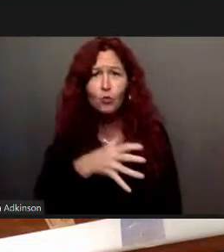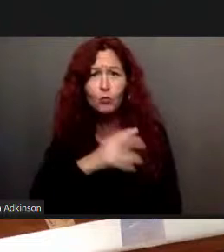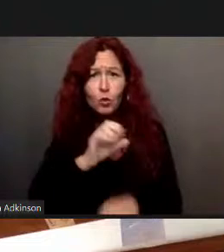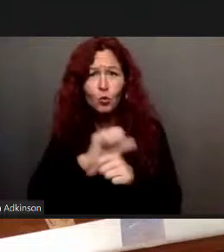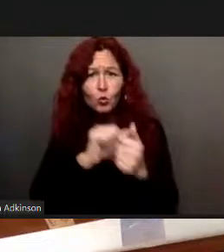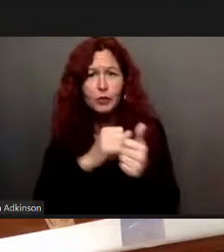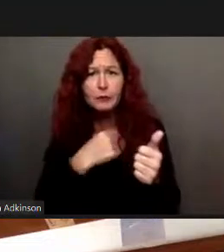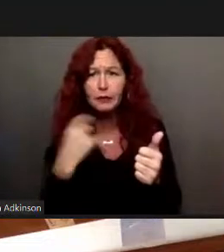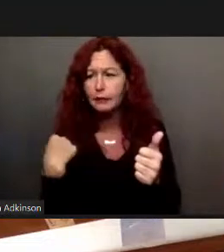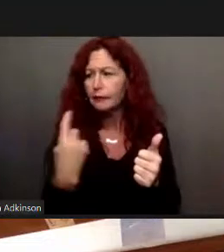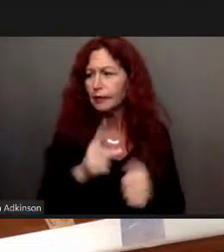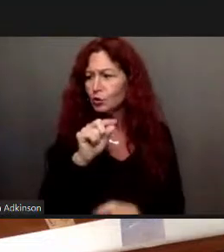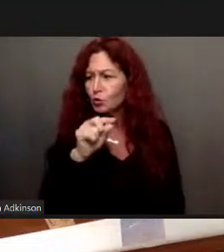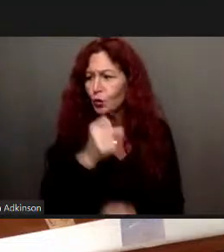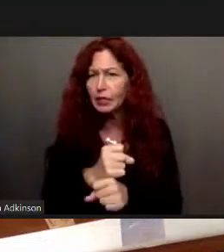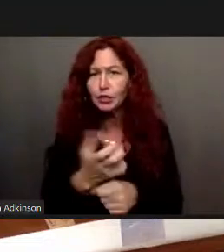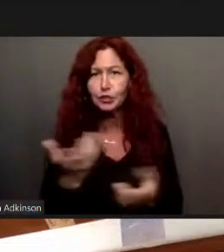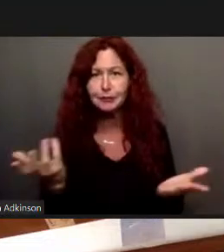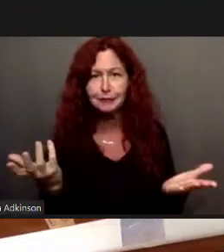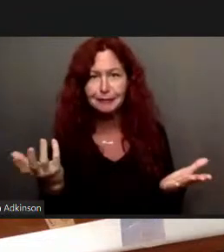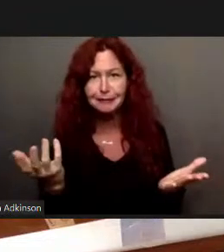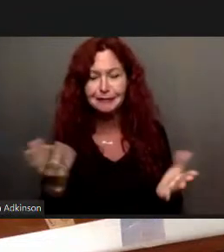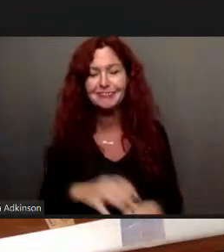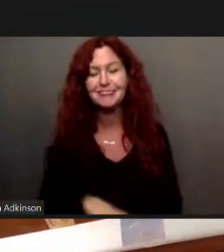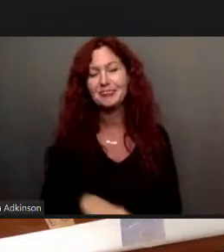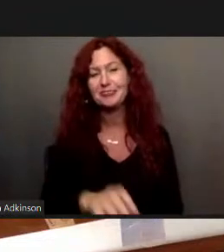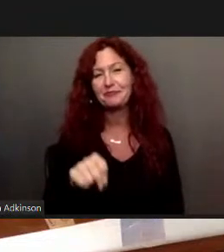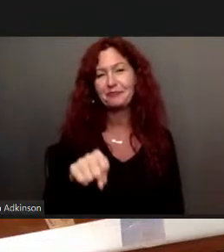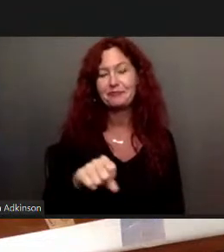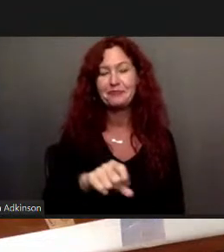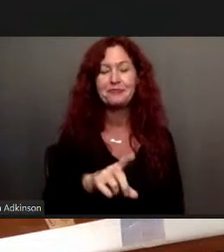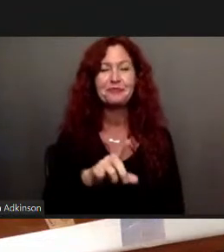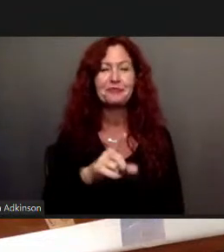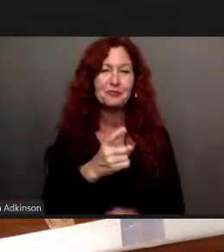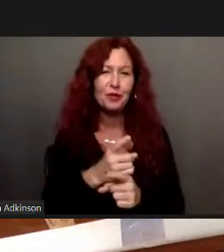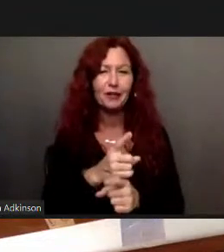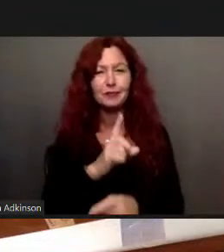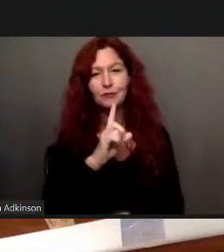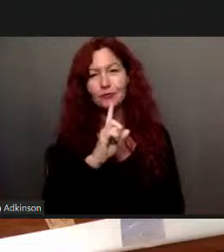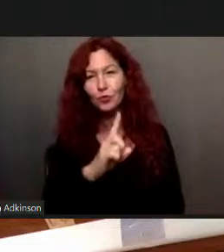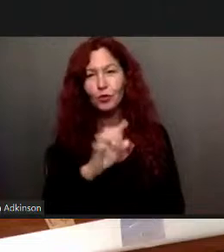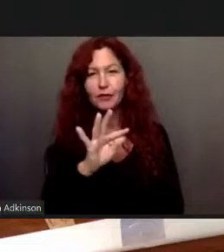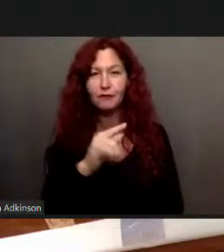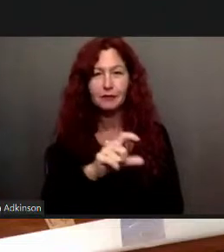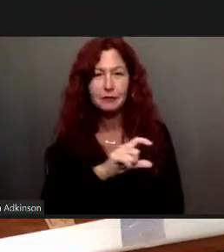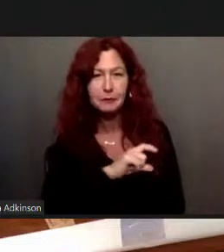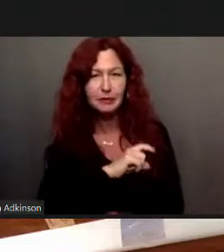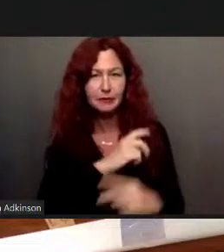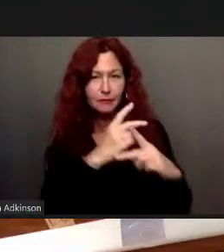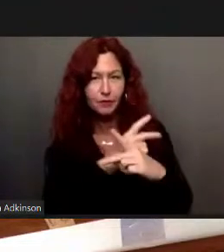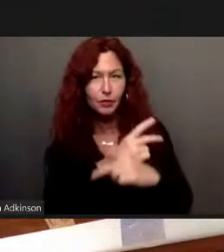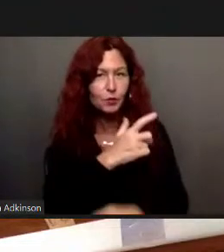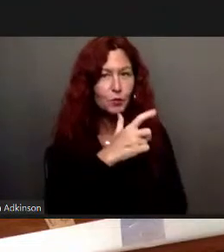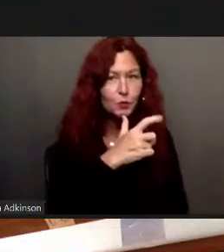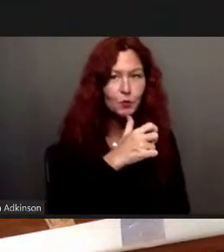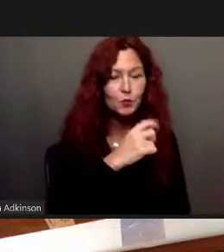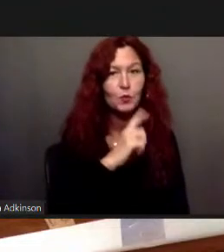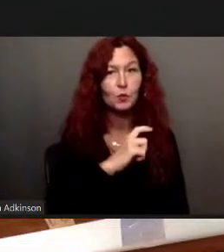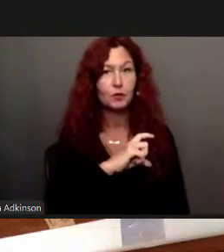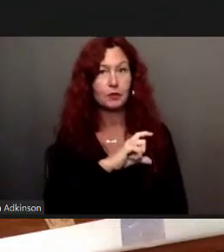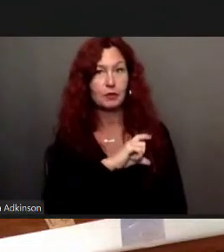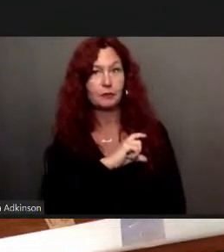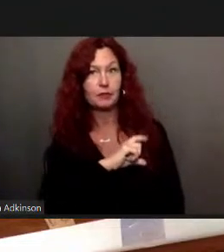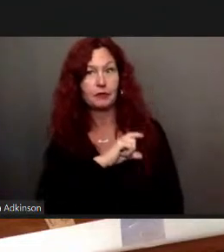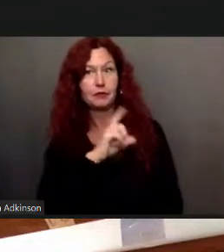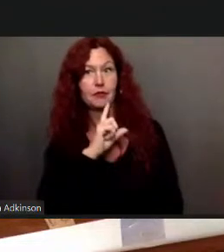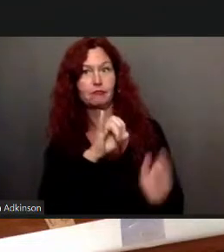right. But yeah, I'm curious if you guys have been able to, you know, either through code or police identify any of these so-called pandemic party homes, if you